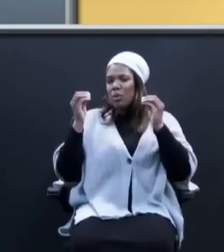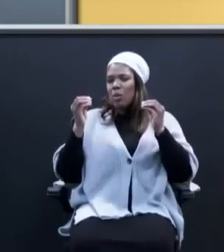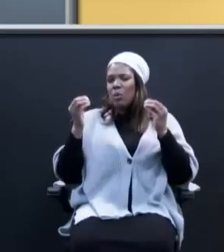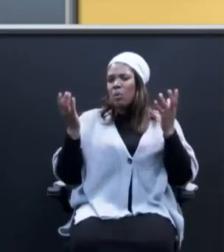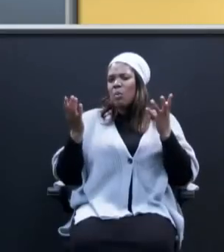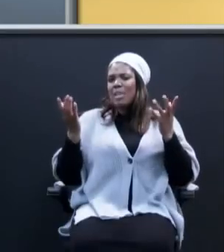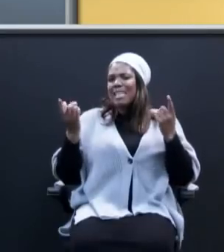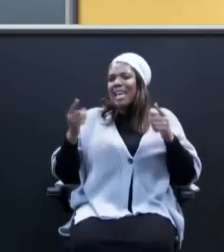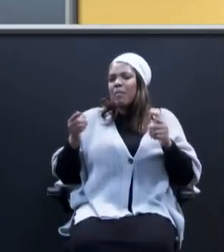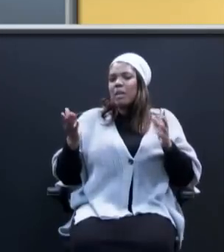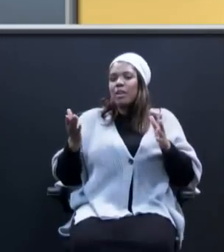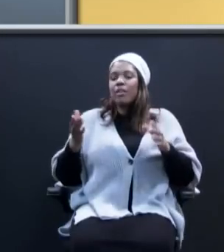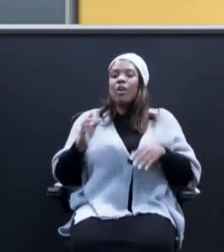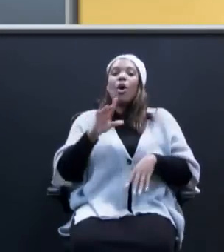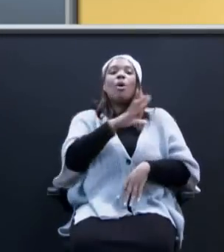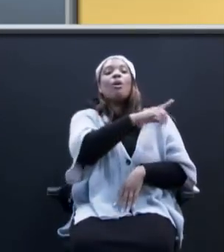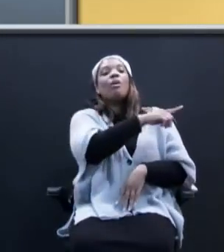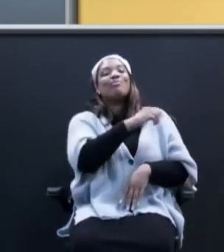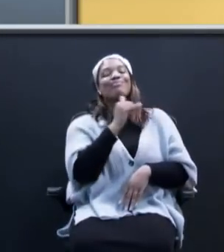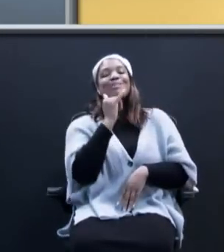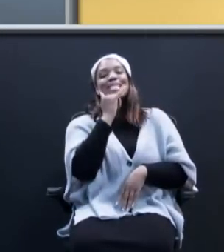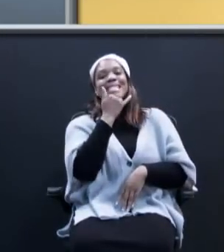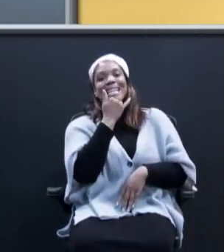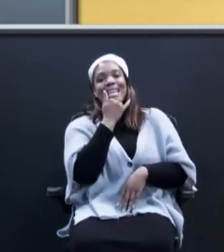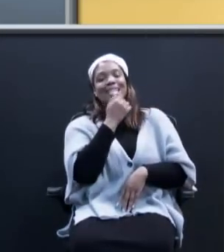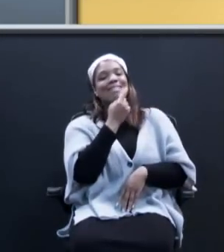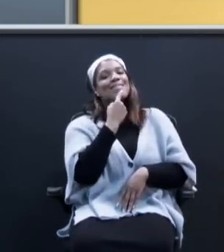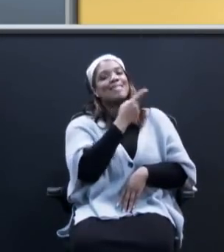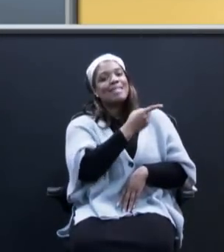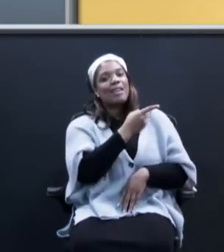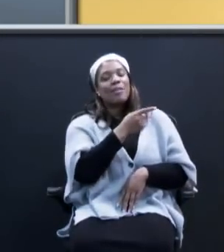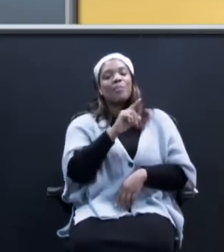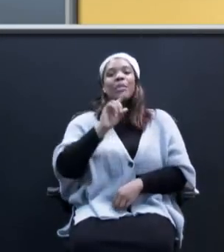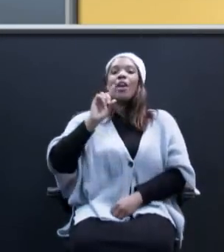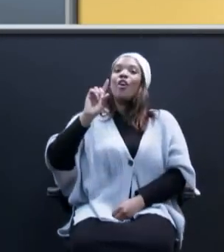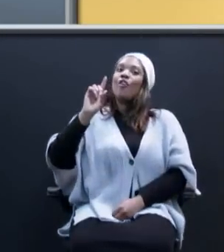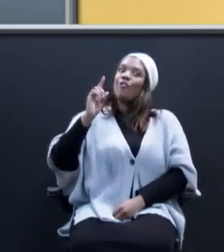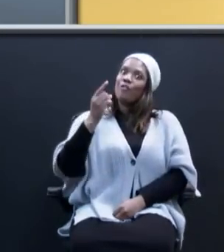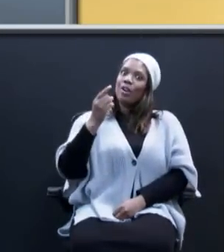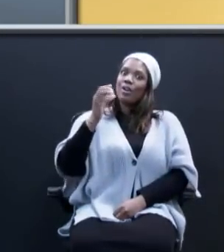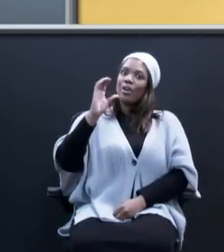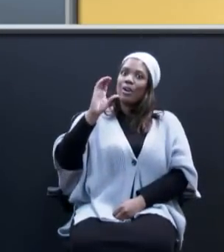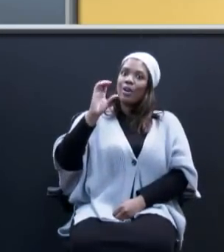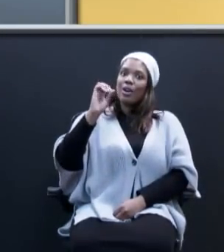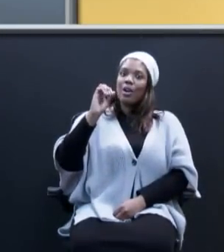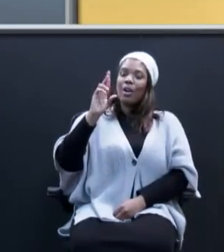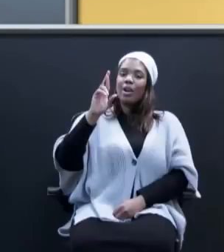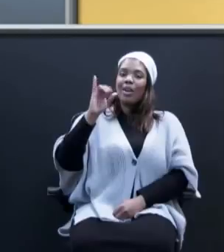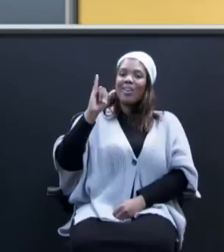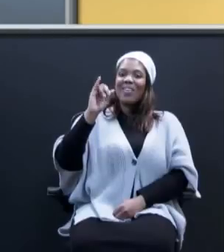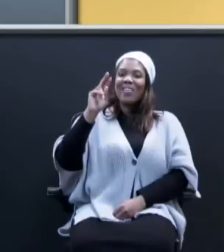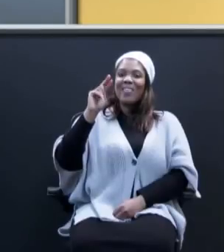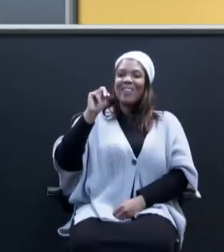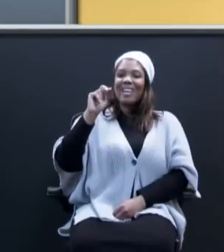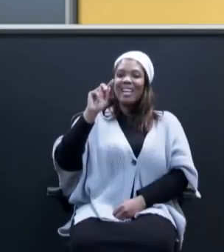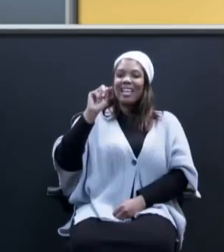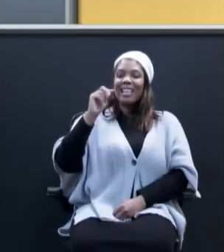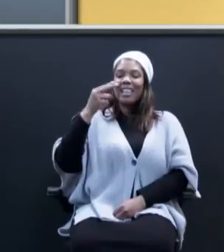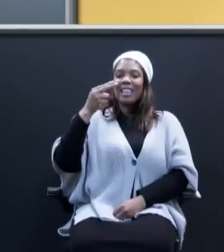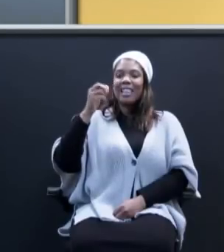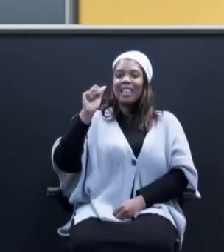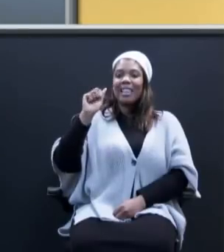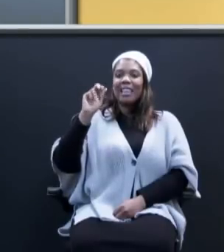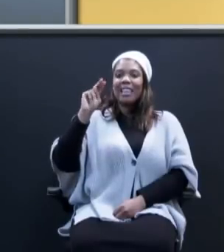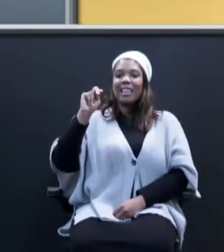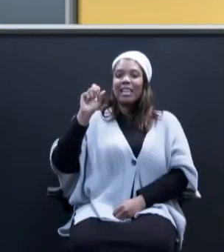1 Corinthians 5. Look like everything come out of the 15th chapter, but not this. 1 Corinthians